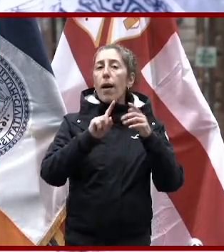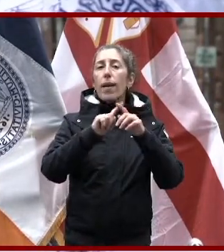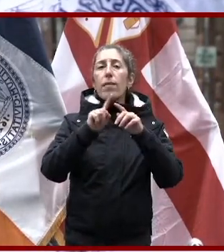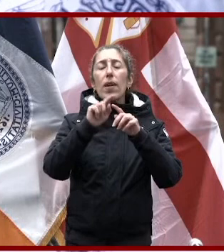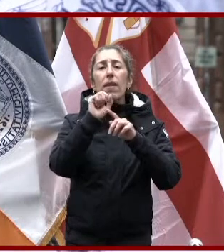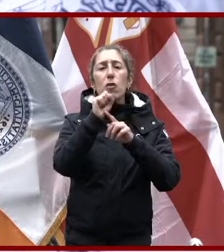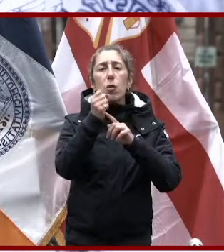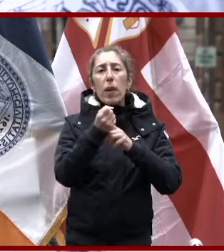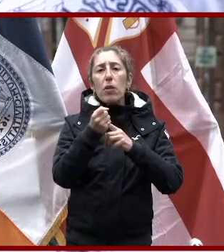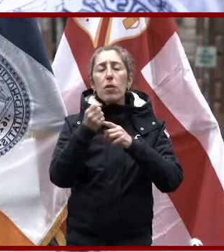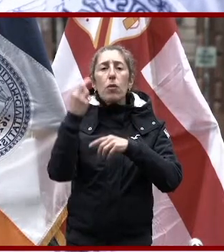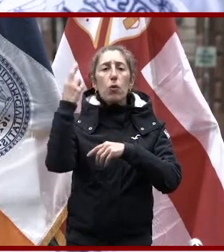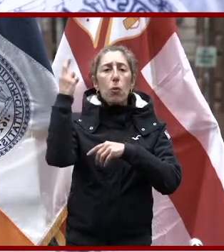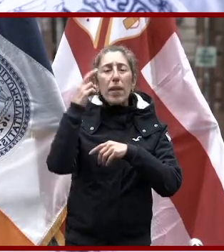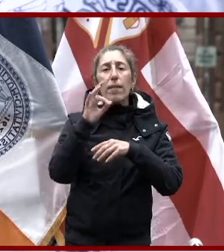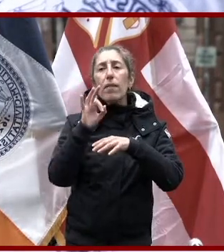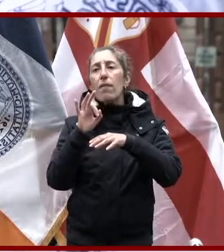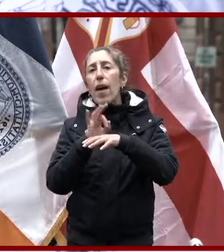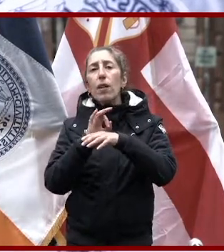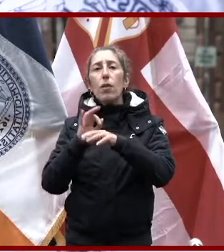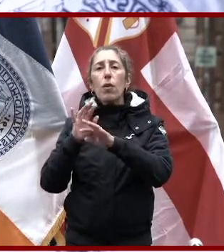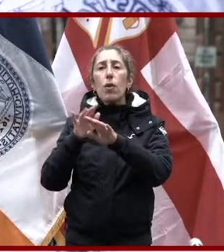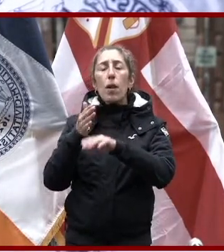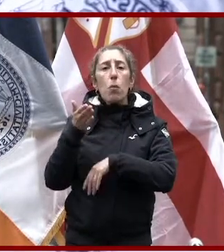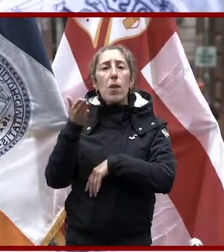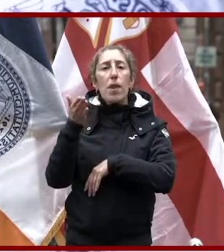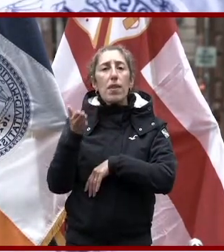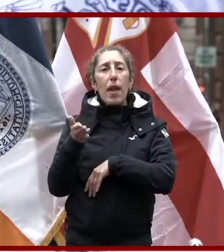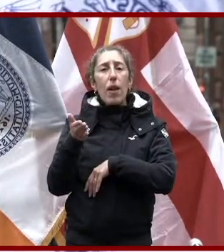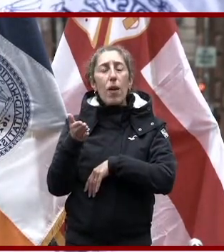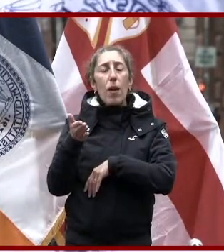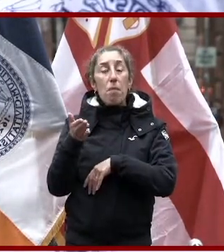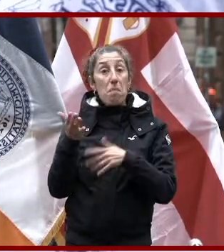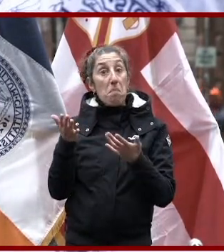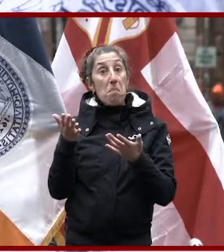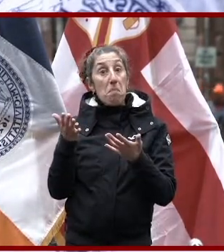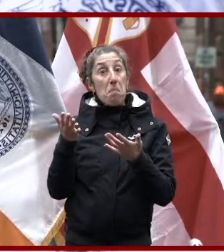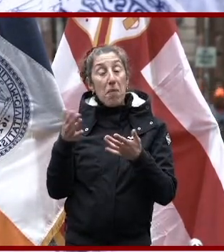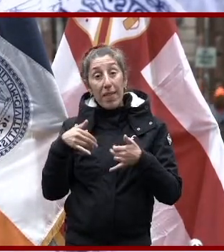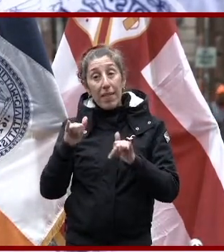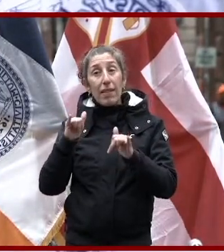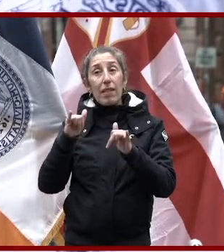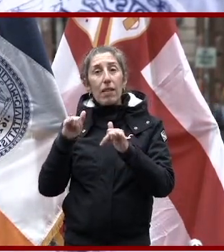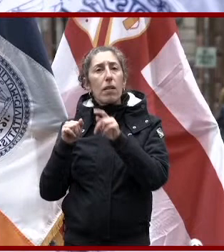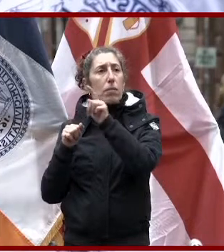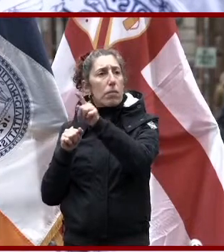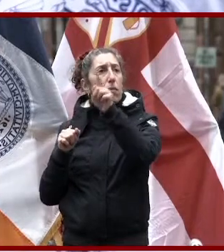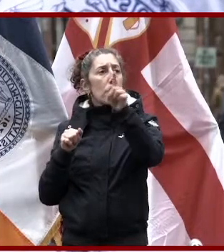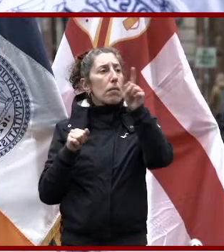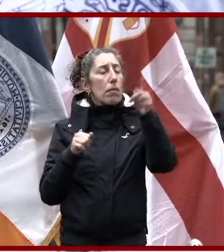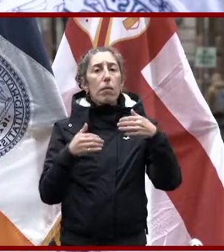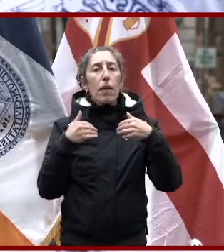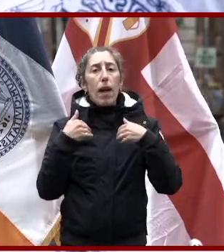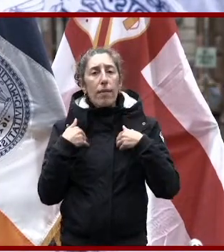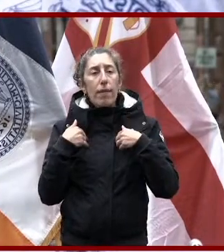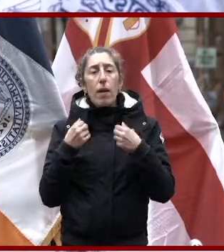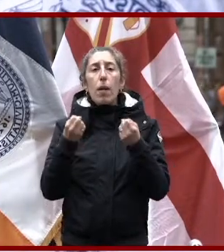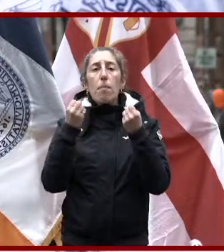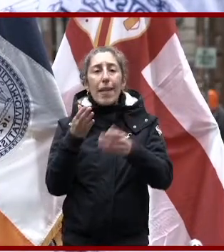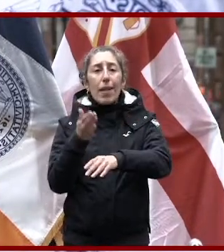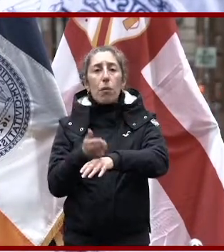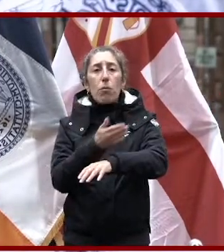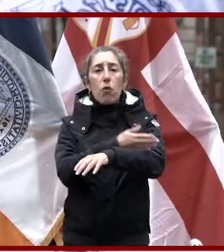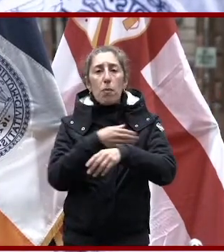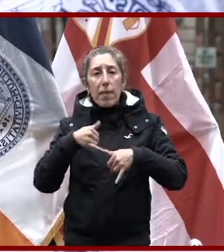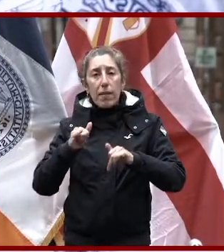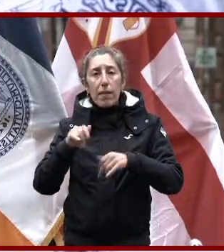exist to this day. You see, the times may have changed, but our mission has not.